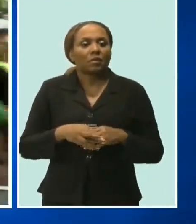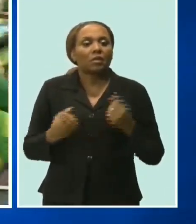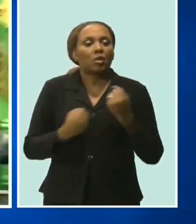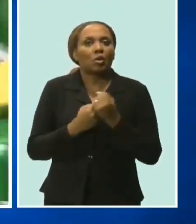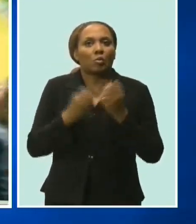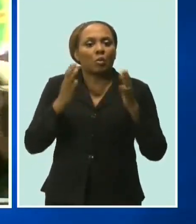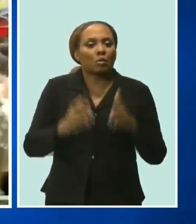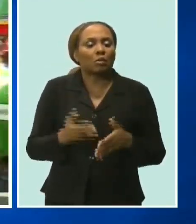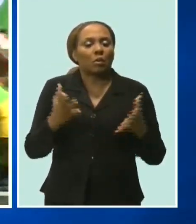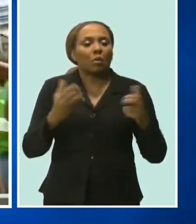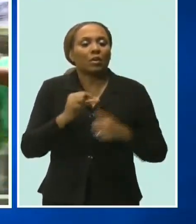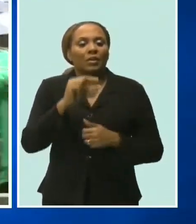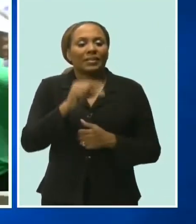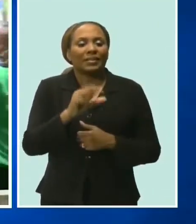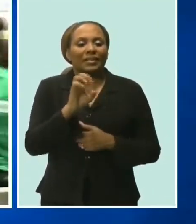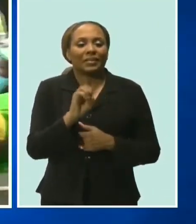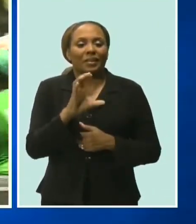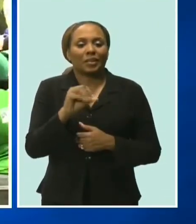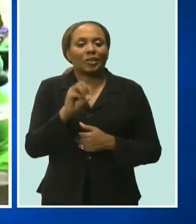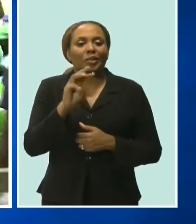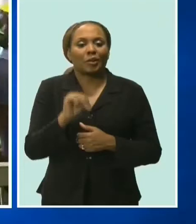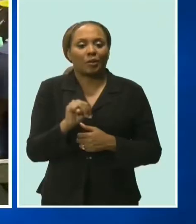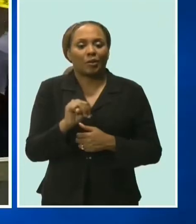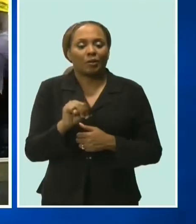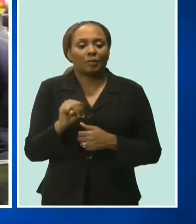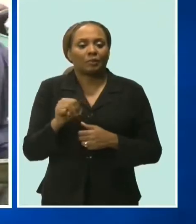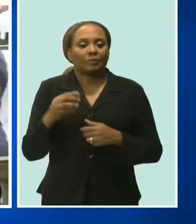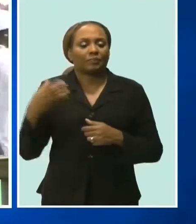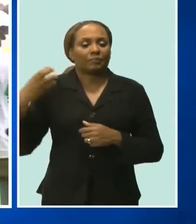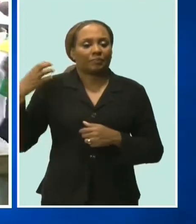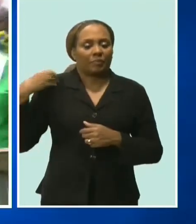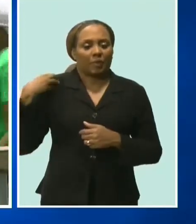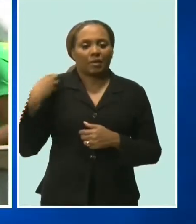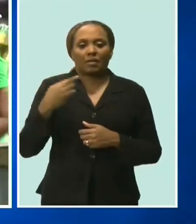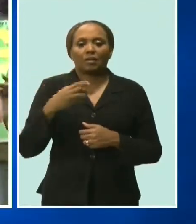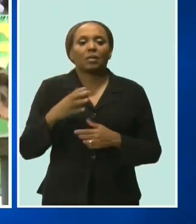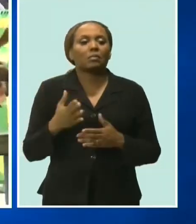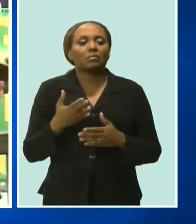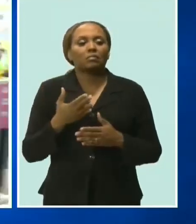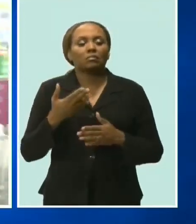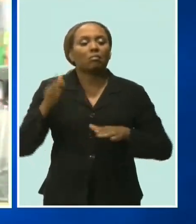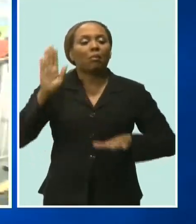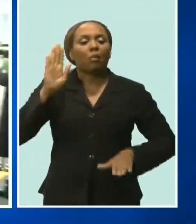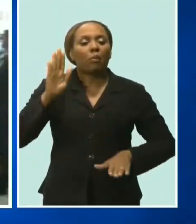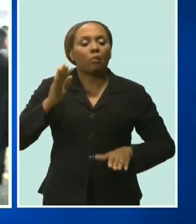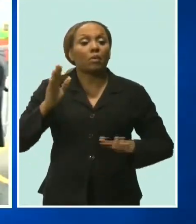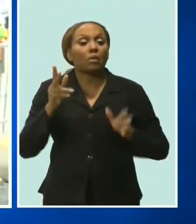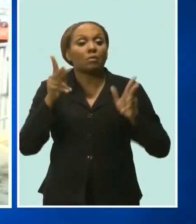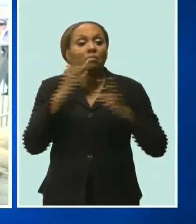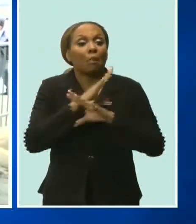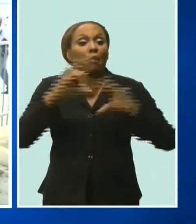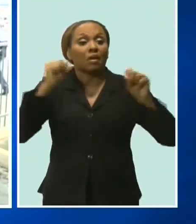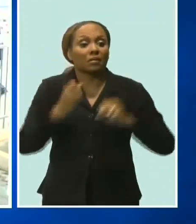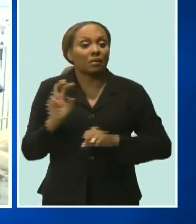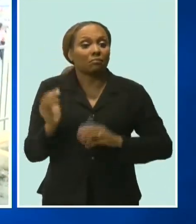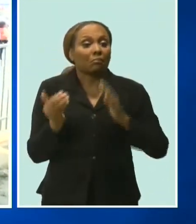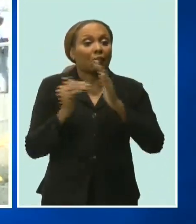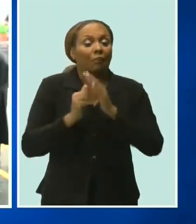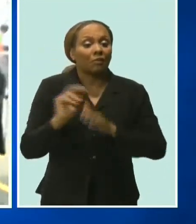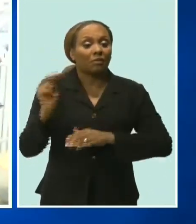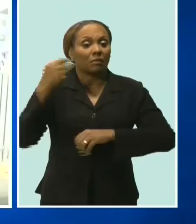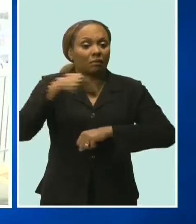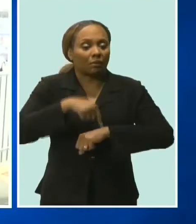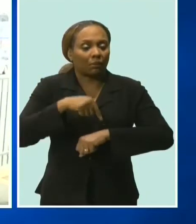for the GCOM chair to declare David Granger as president for a second term based on the report submitted by the Chief Elections